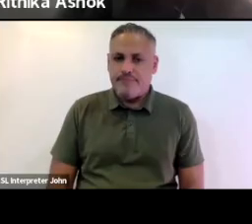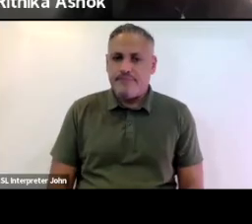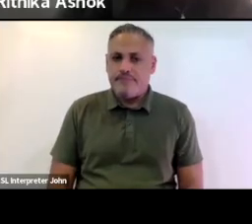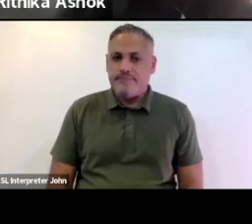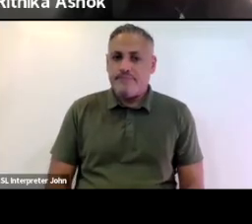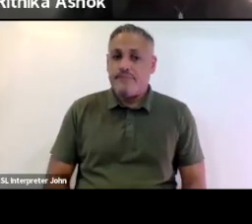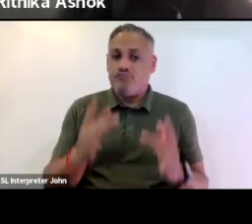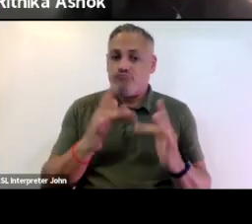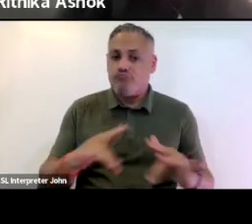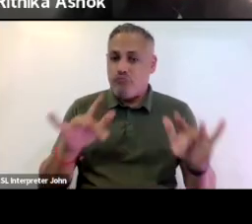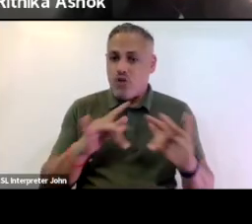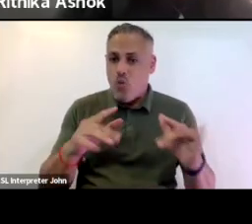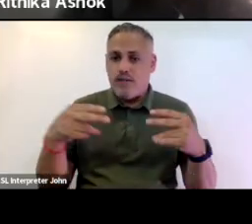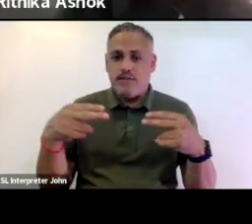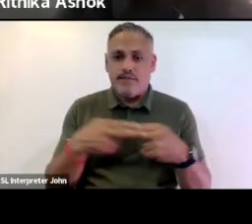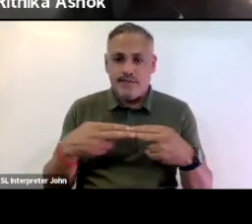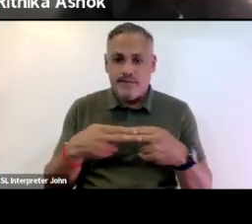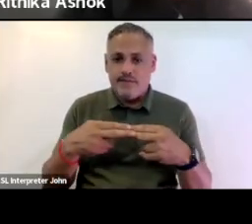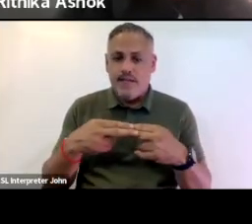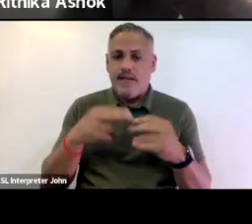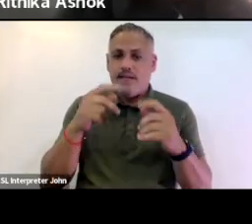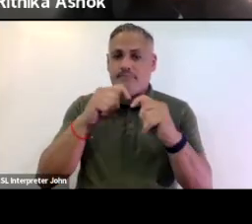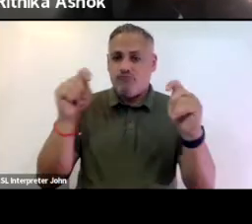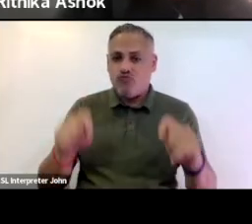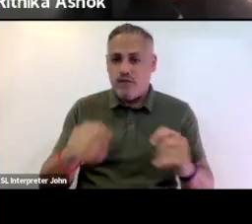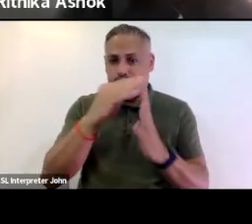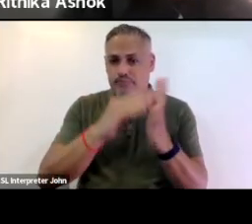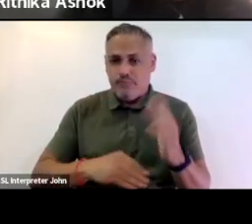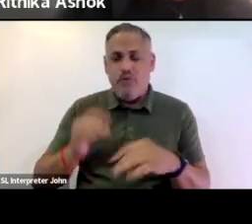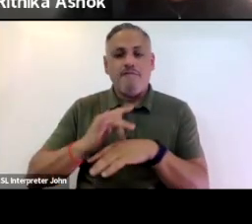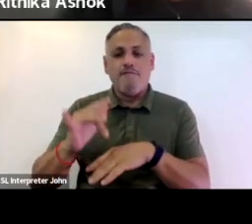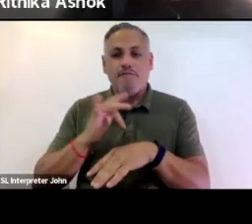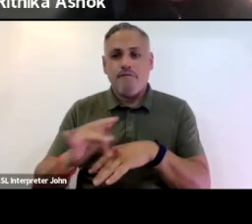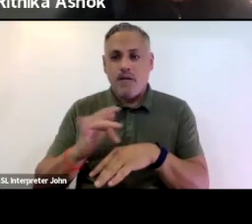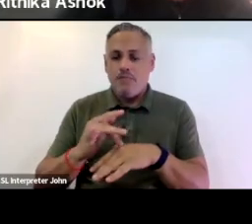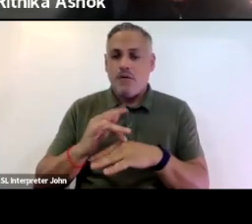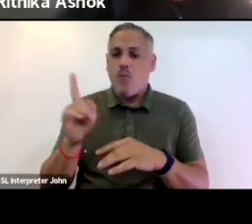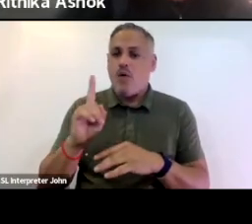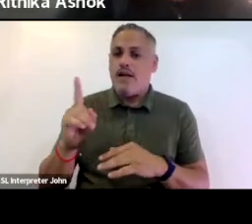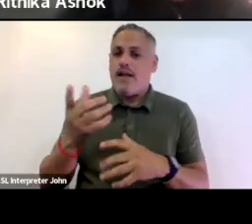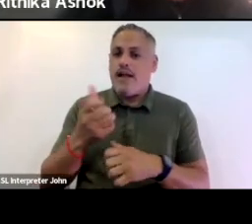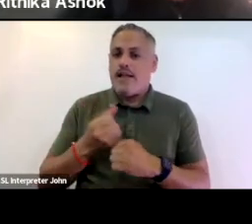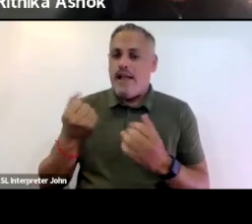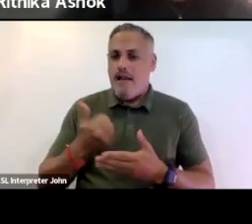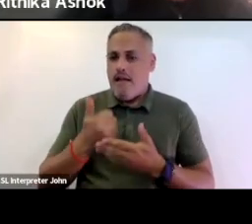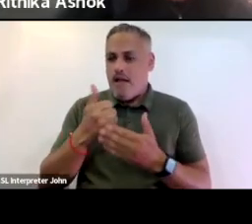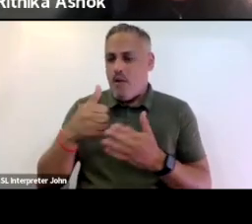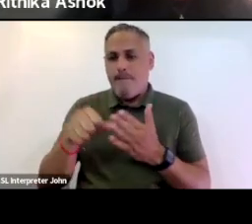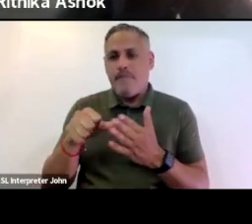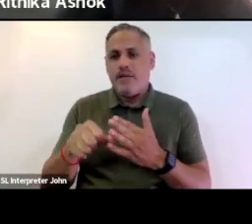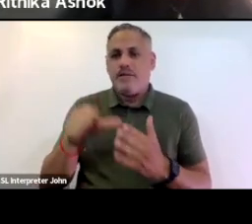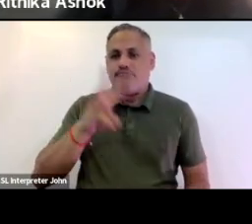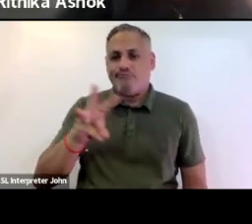webinar recording, the slides, and transcript will all be made available on the Get Help page on Dance.NYC's